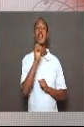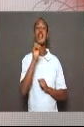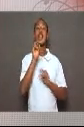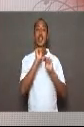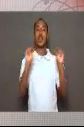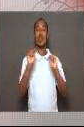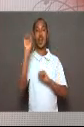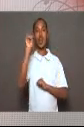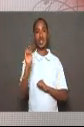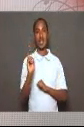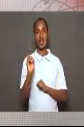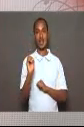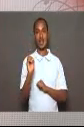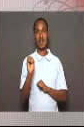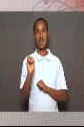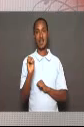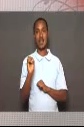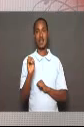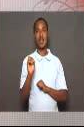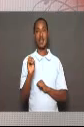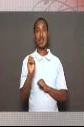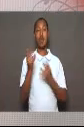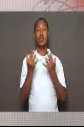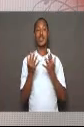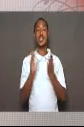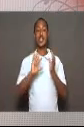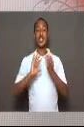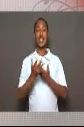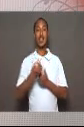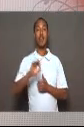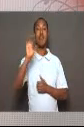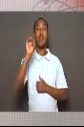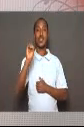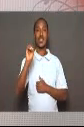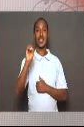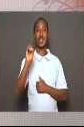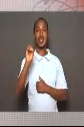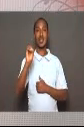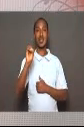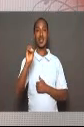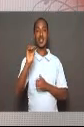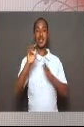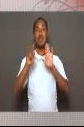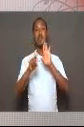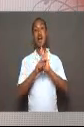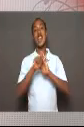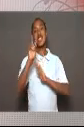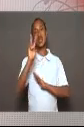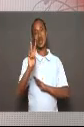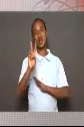neutral oxides, the oxidation state of oxygen is